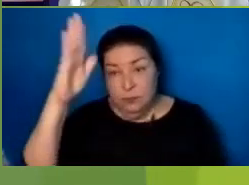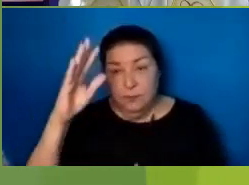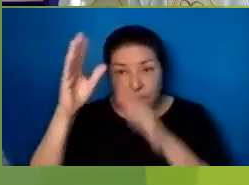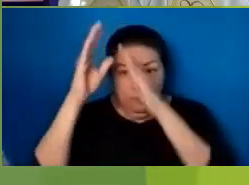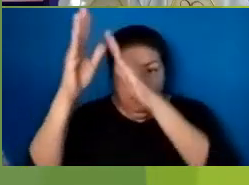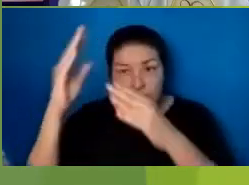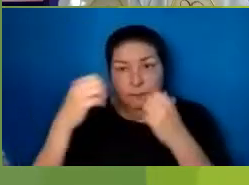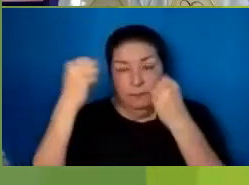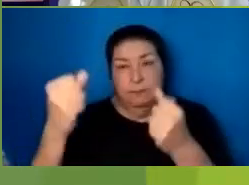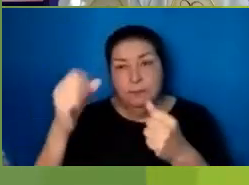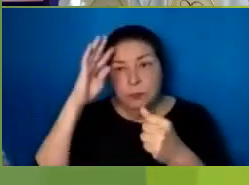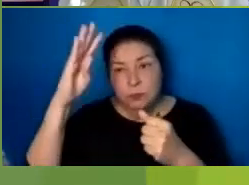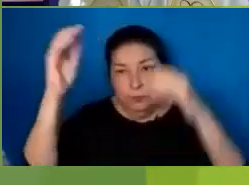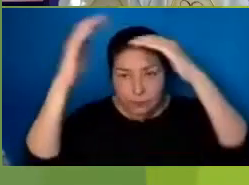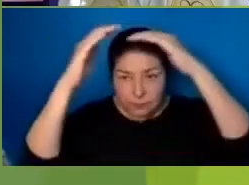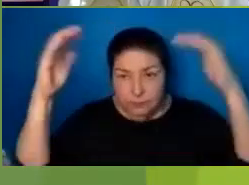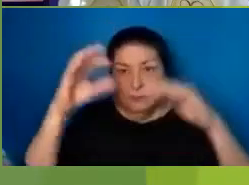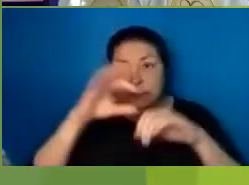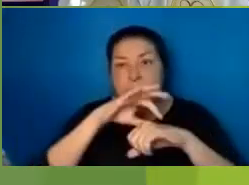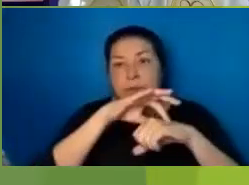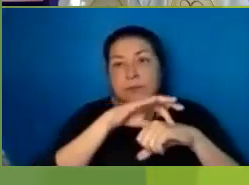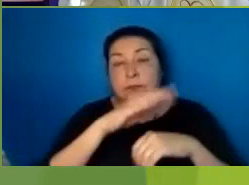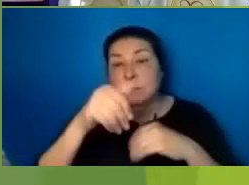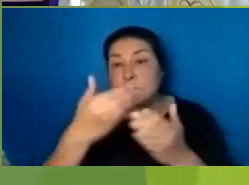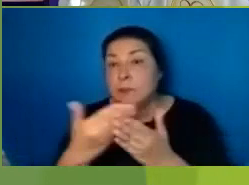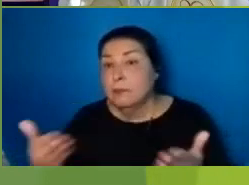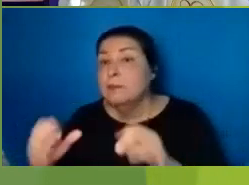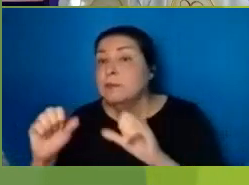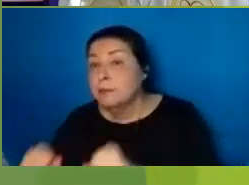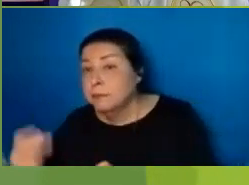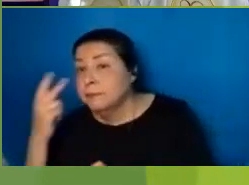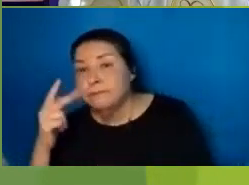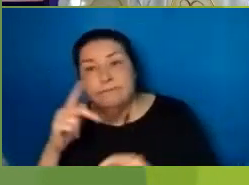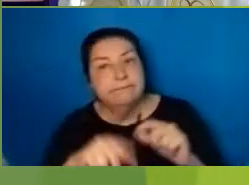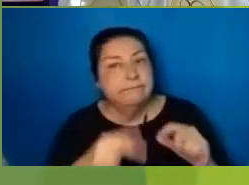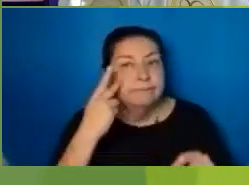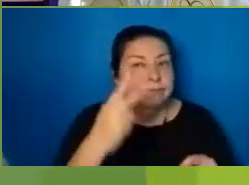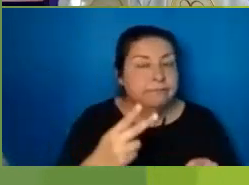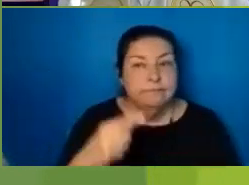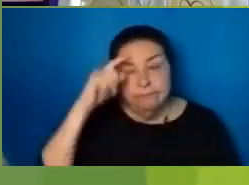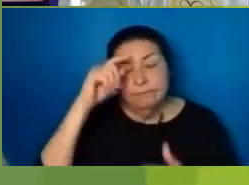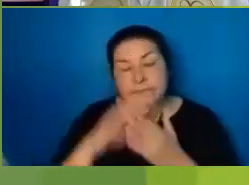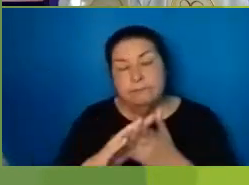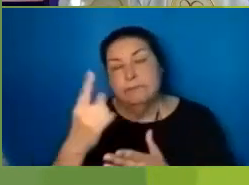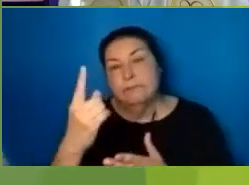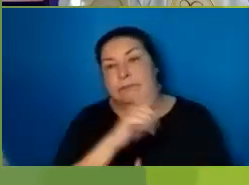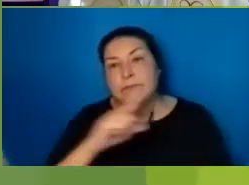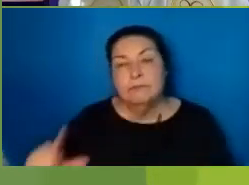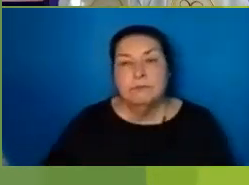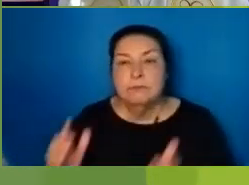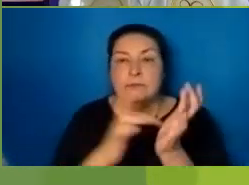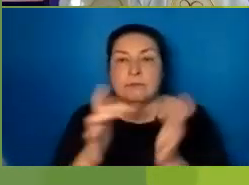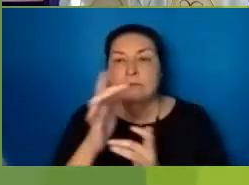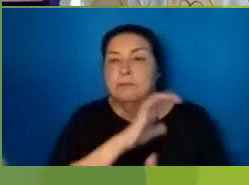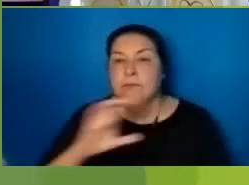Almighty Maker Of Heaven And Earth And Of All Things Visible And In In I Believe In One Lord Jesus Christ